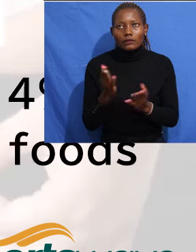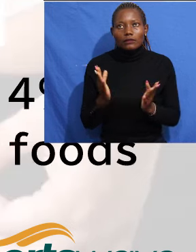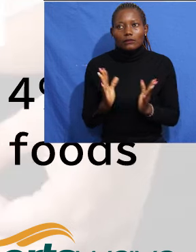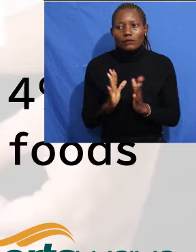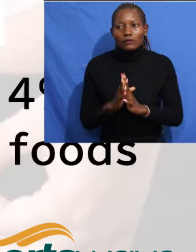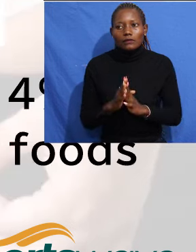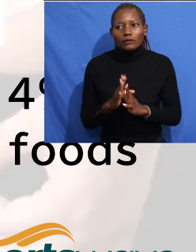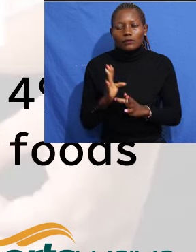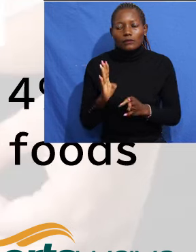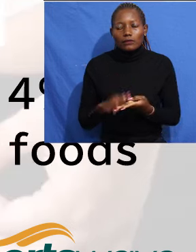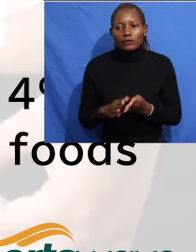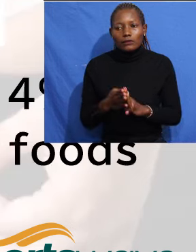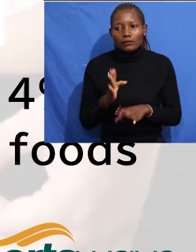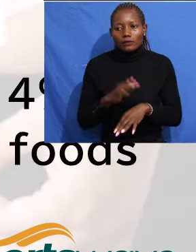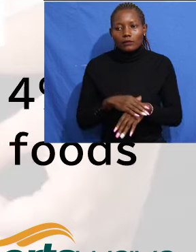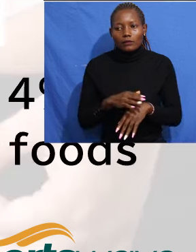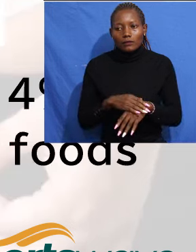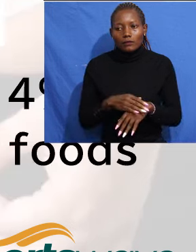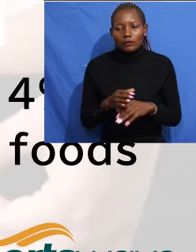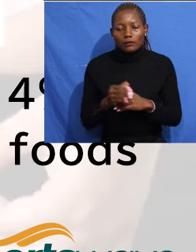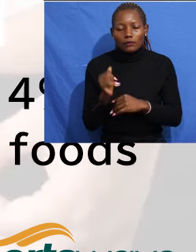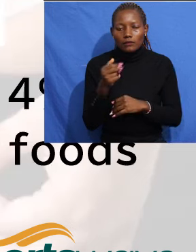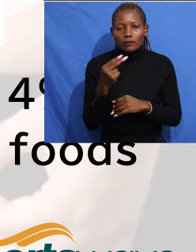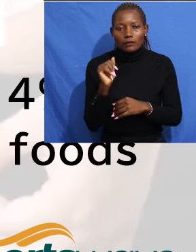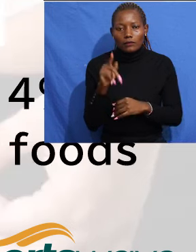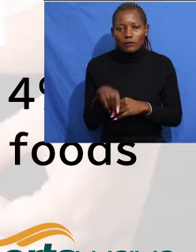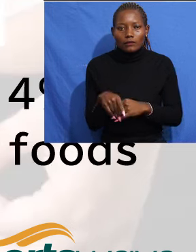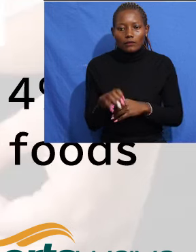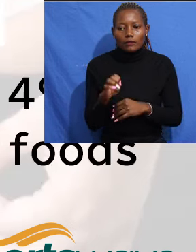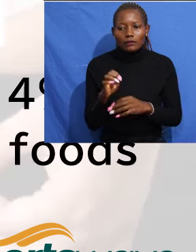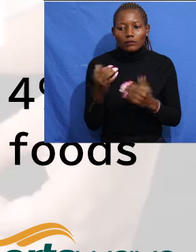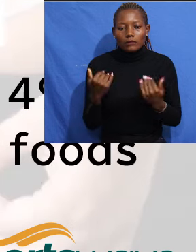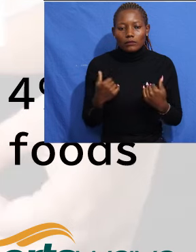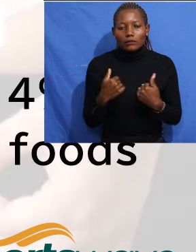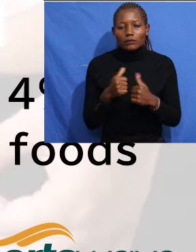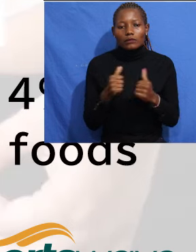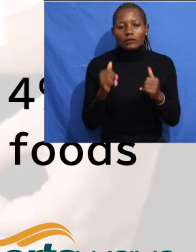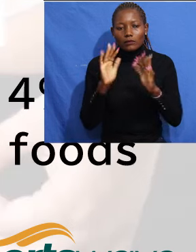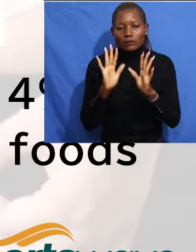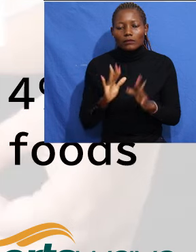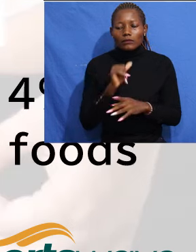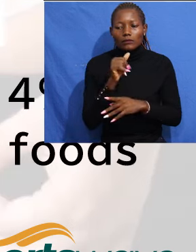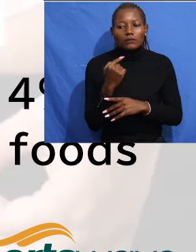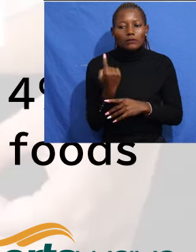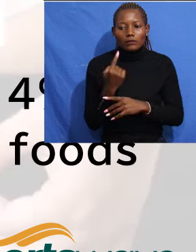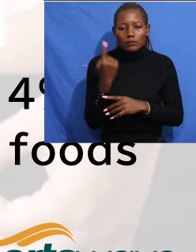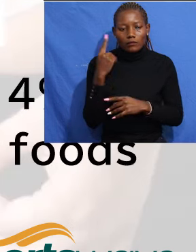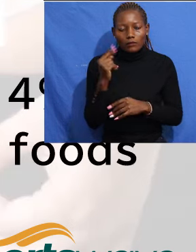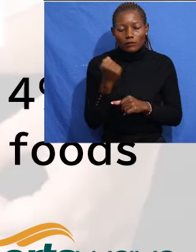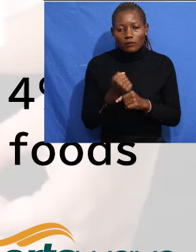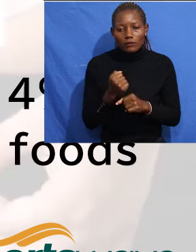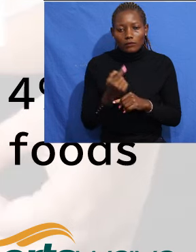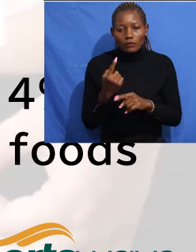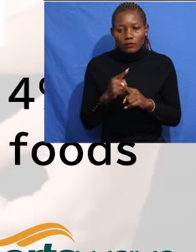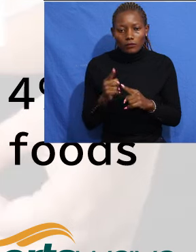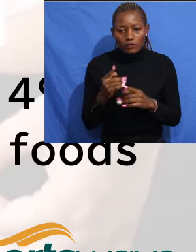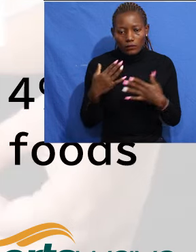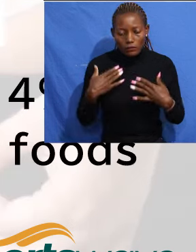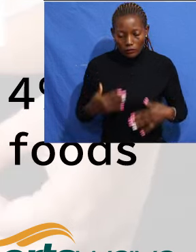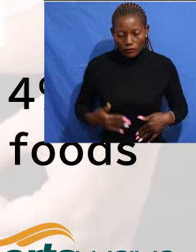be in a good shape. So sleeping well is very important, not only for the performance, but also for your body